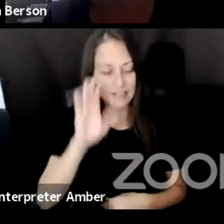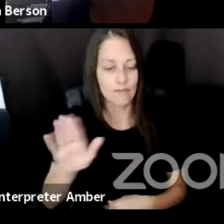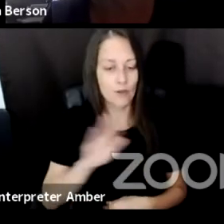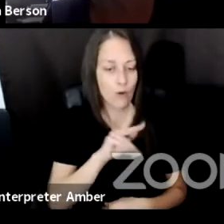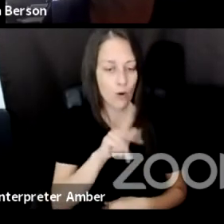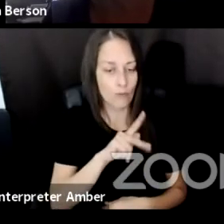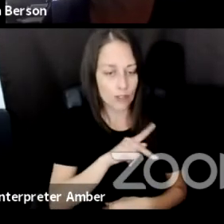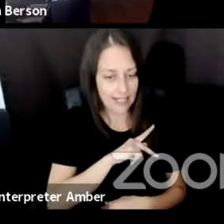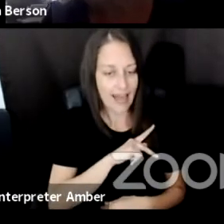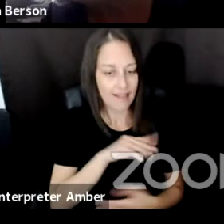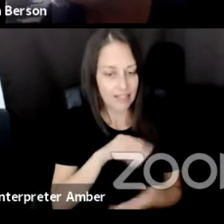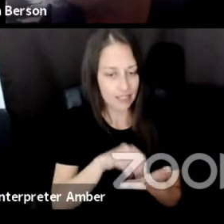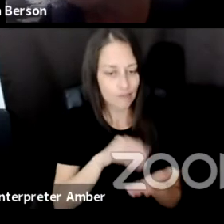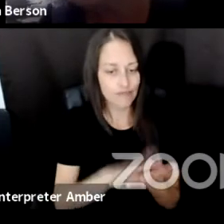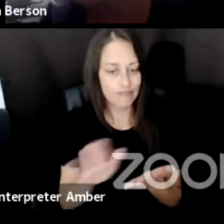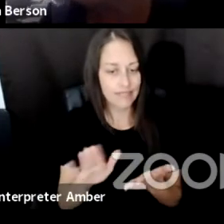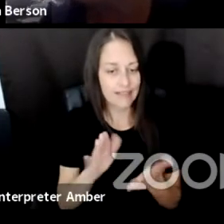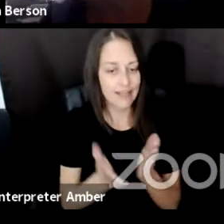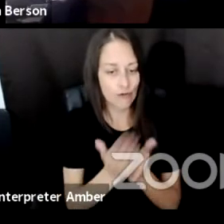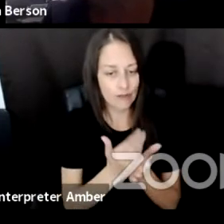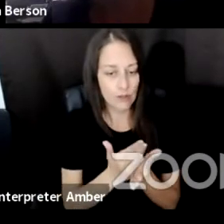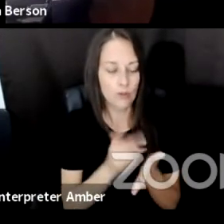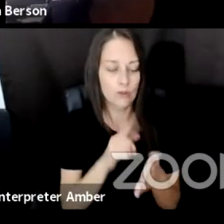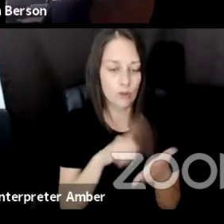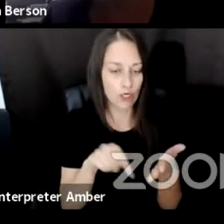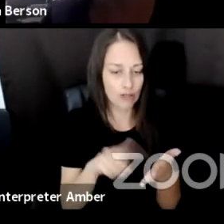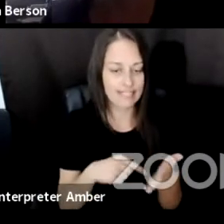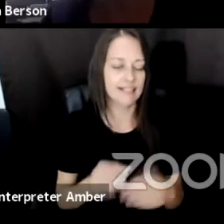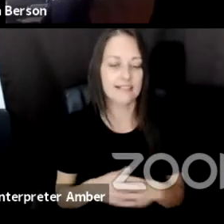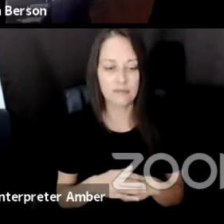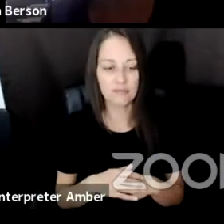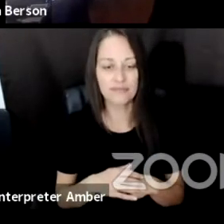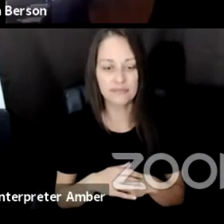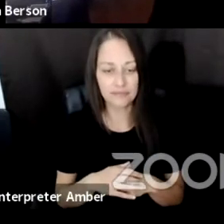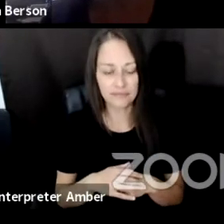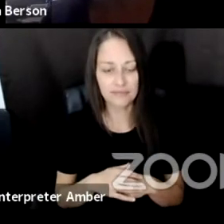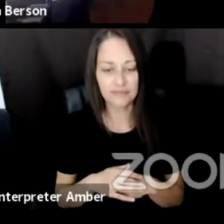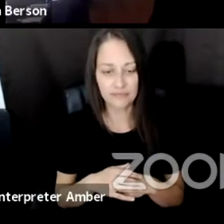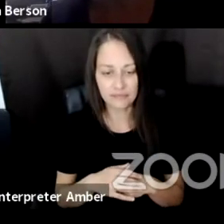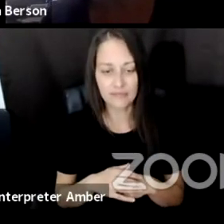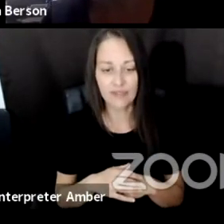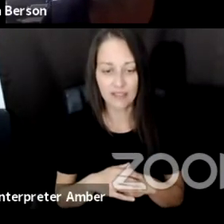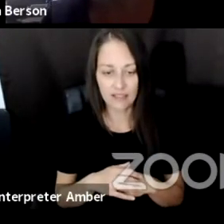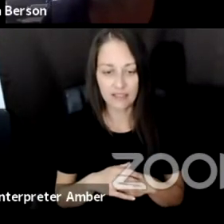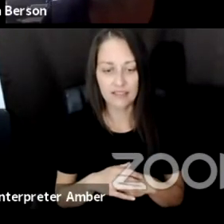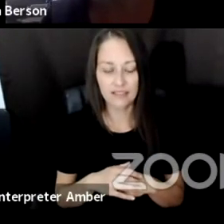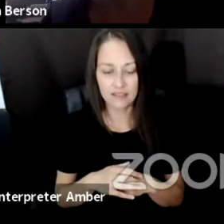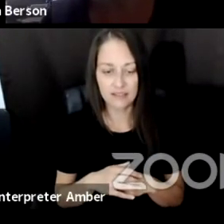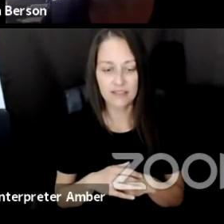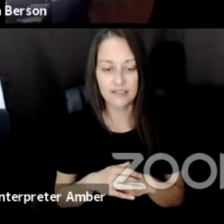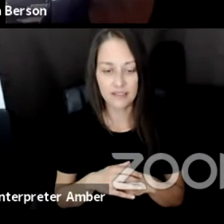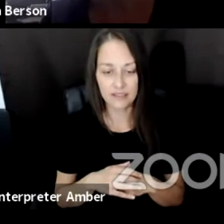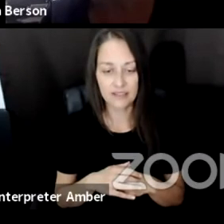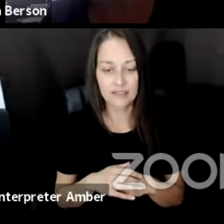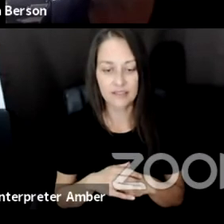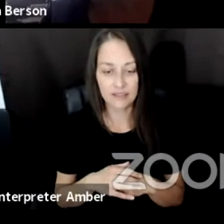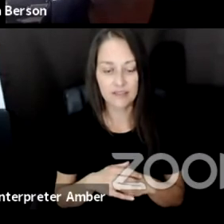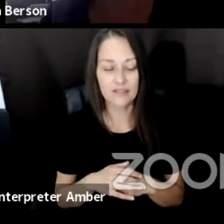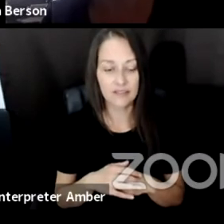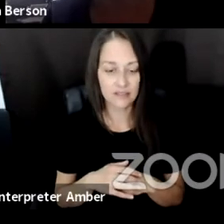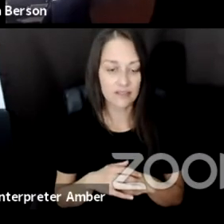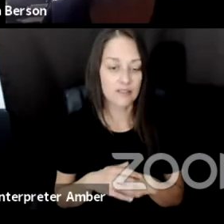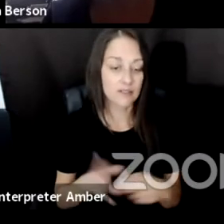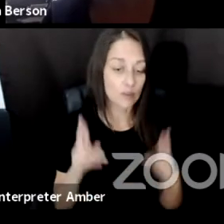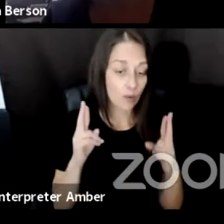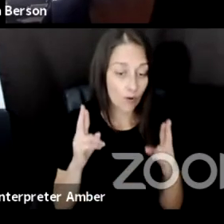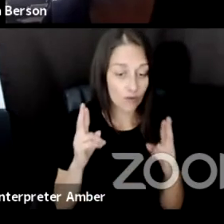of that is, you know, making sure that the people who are getting into criticism stuff are coming from different backgrounds